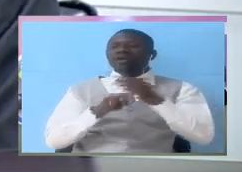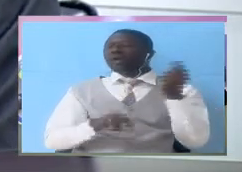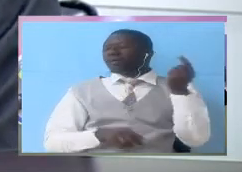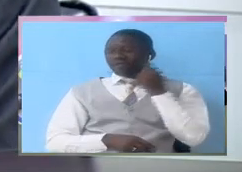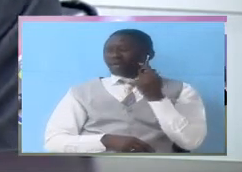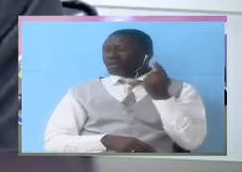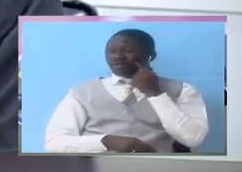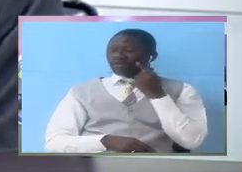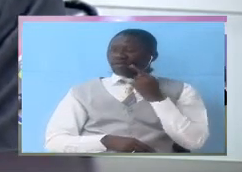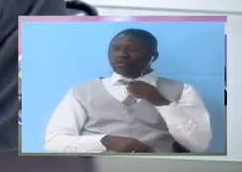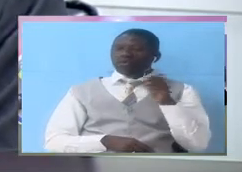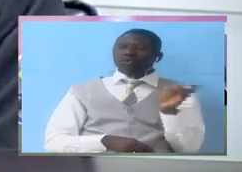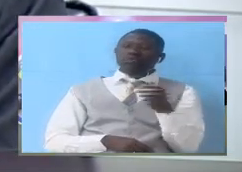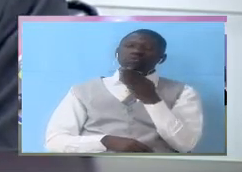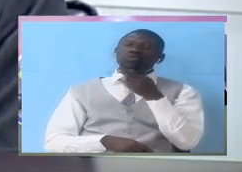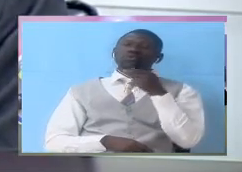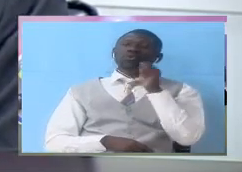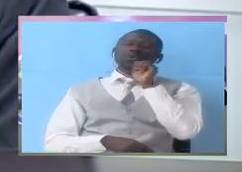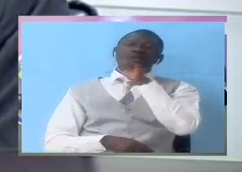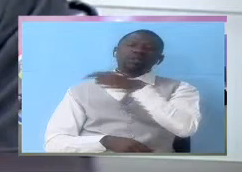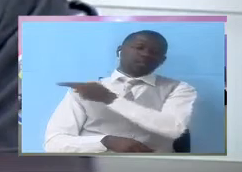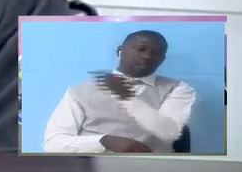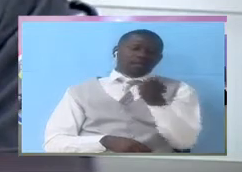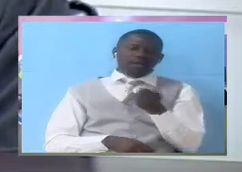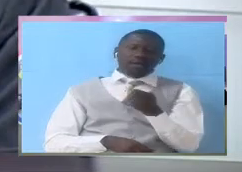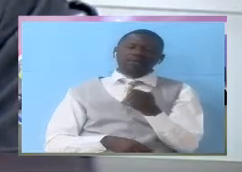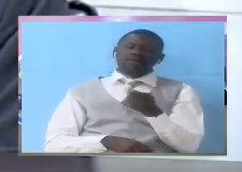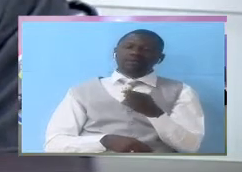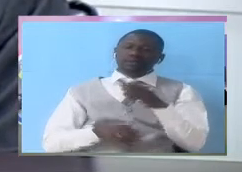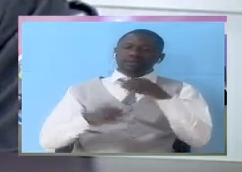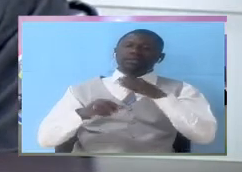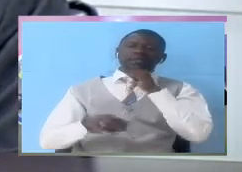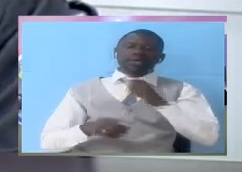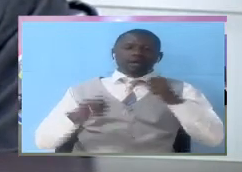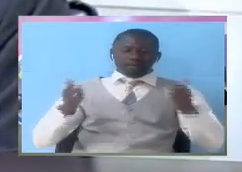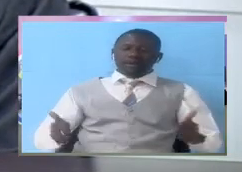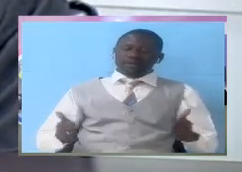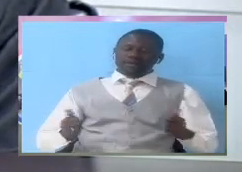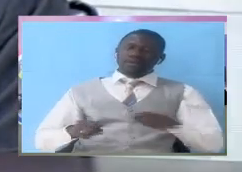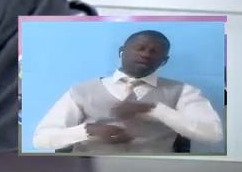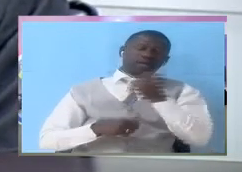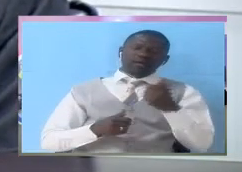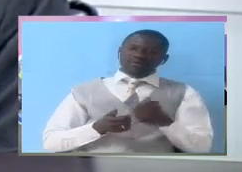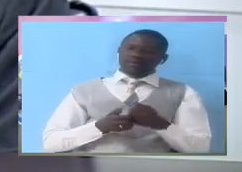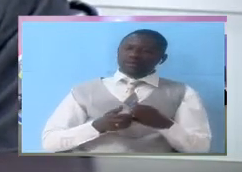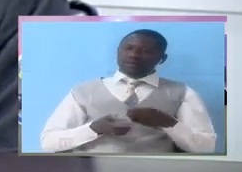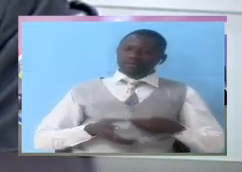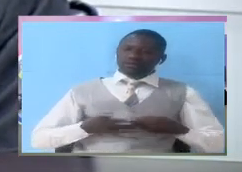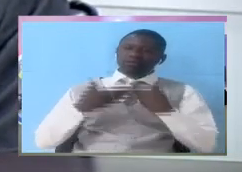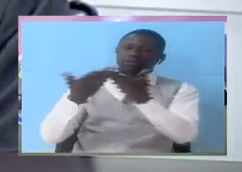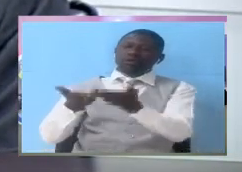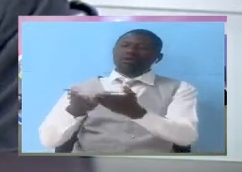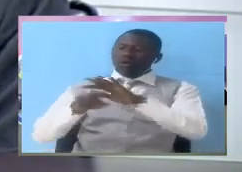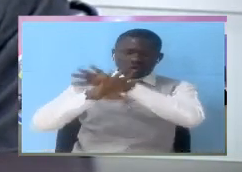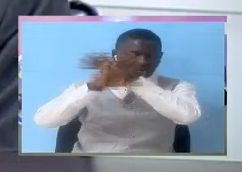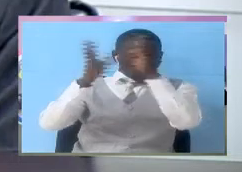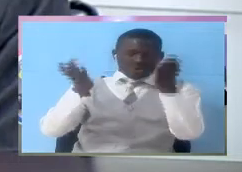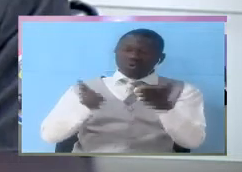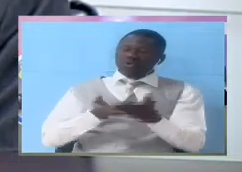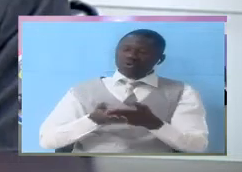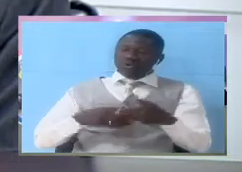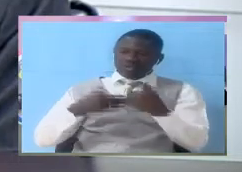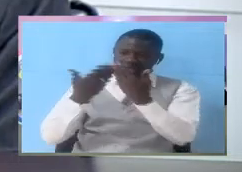their chairman and subsequently to the director general NIA ay tamen bot bu set war nañu bind nak li agalé ay bataxel